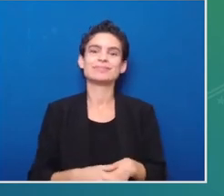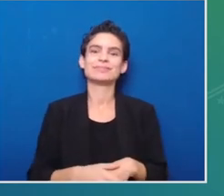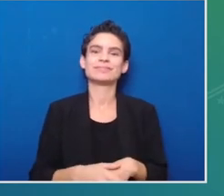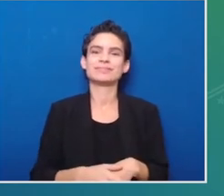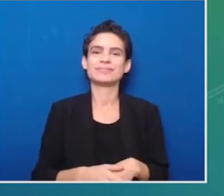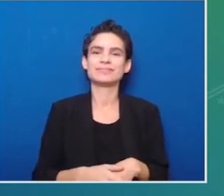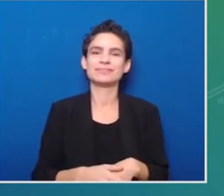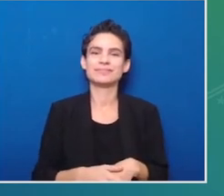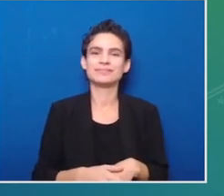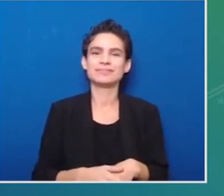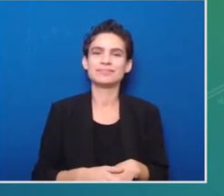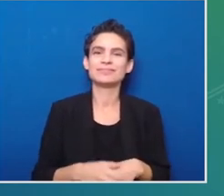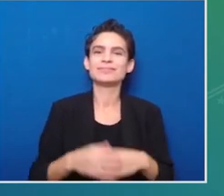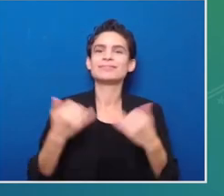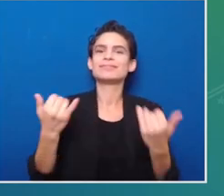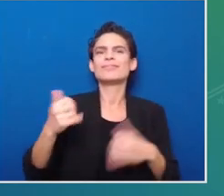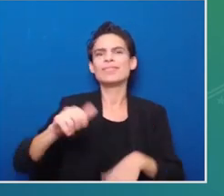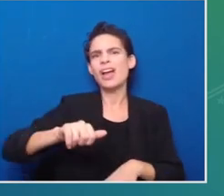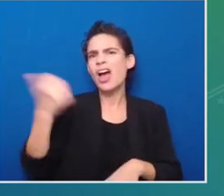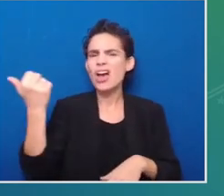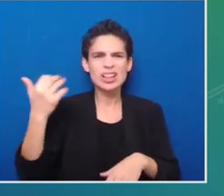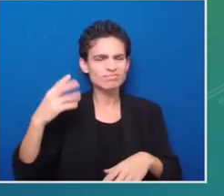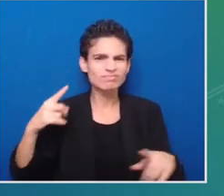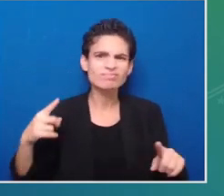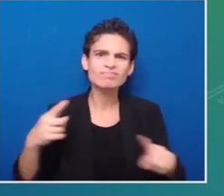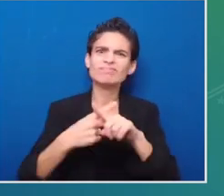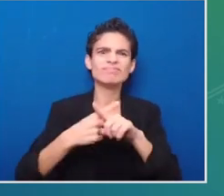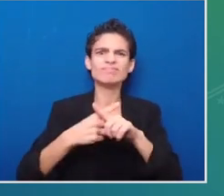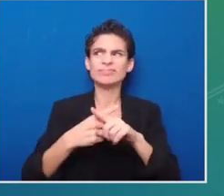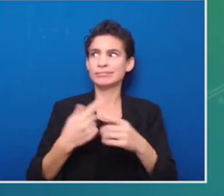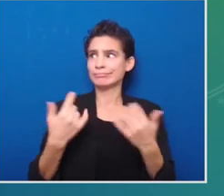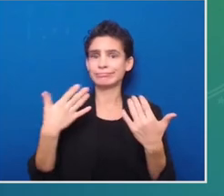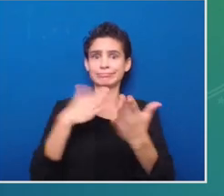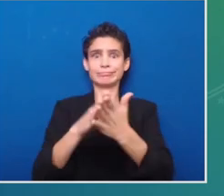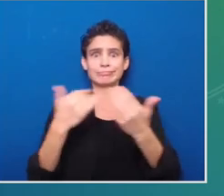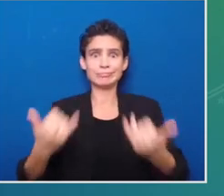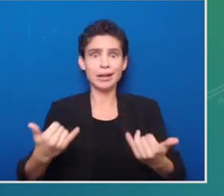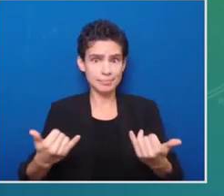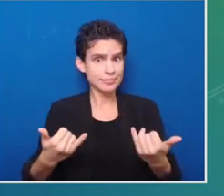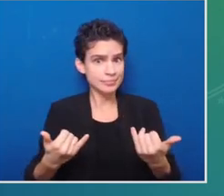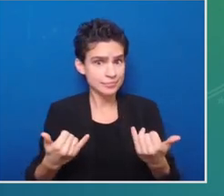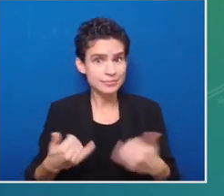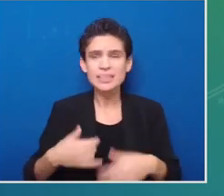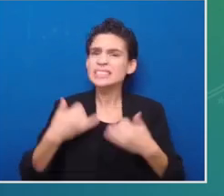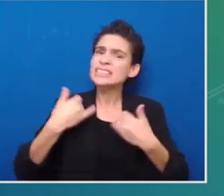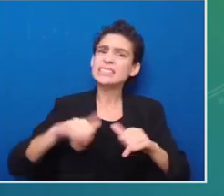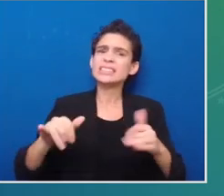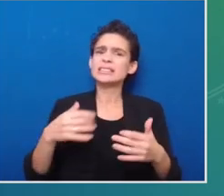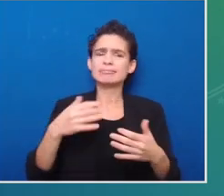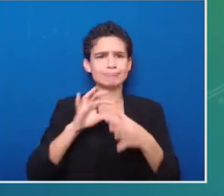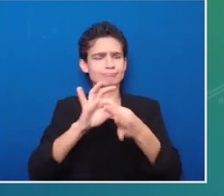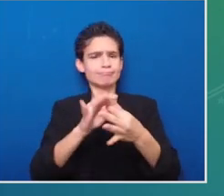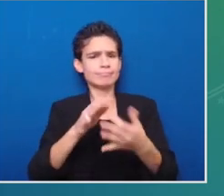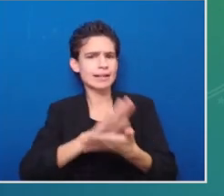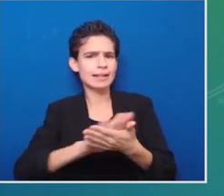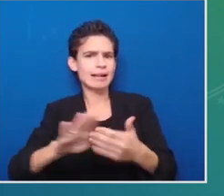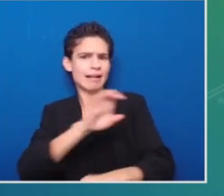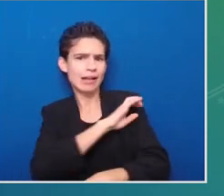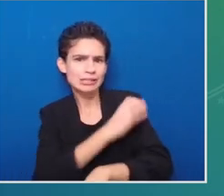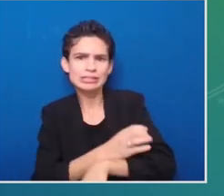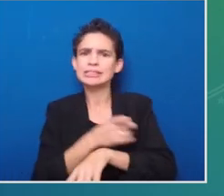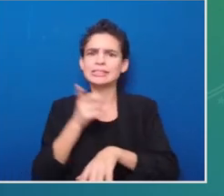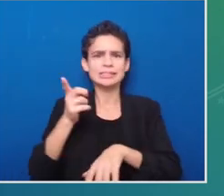of another harrowing crisis, clean energy remains among the most promising